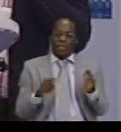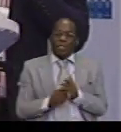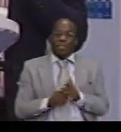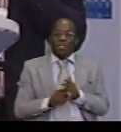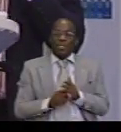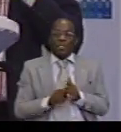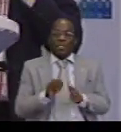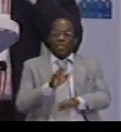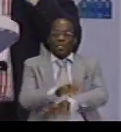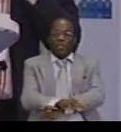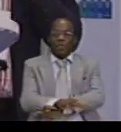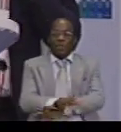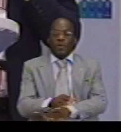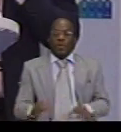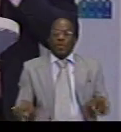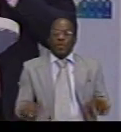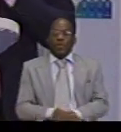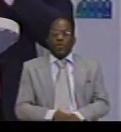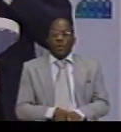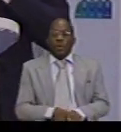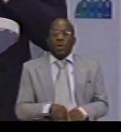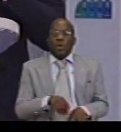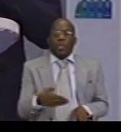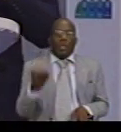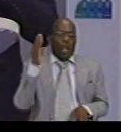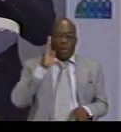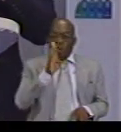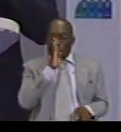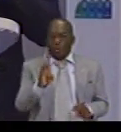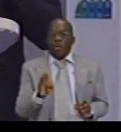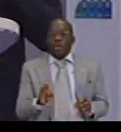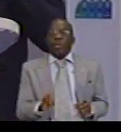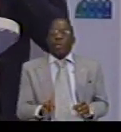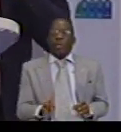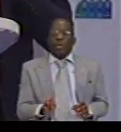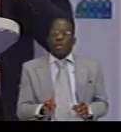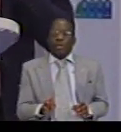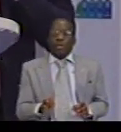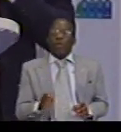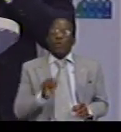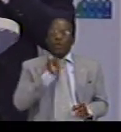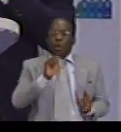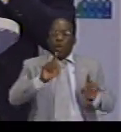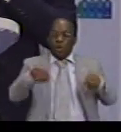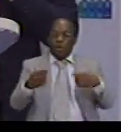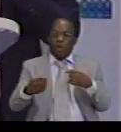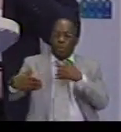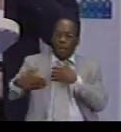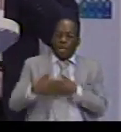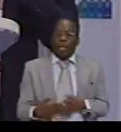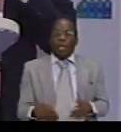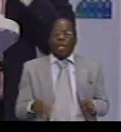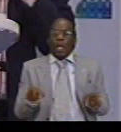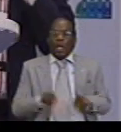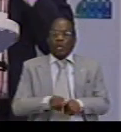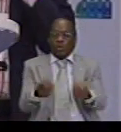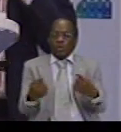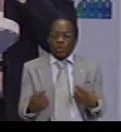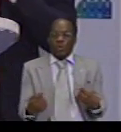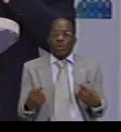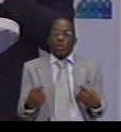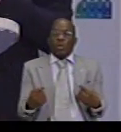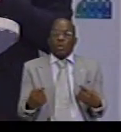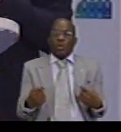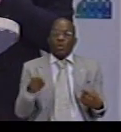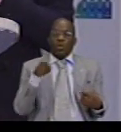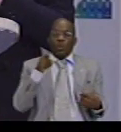so that you will be touched in your needs. You will not go back as you came. We will not go back as we came